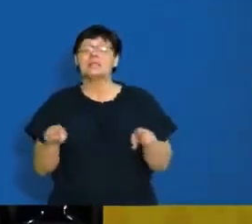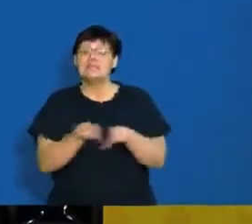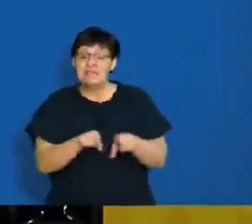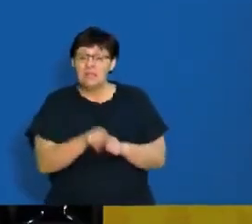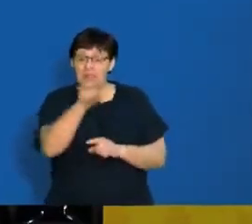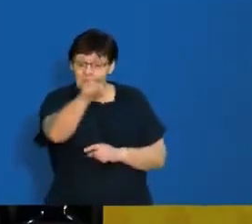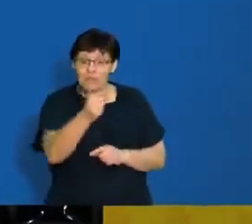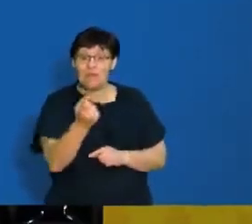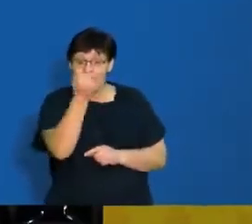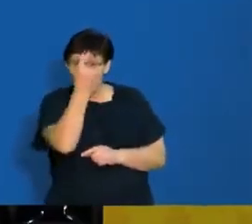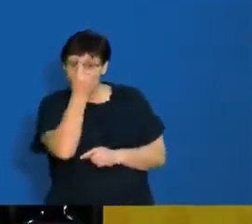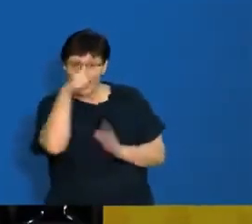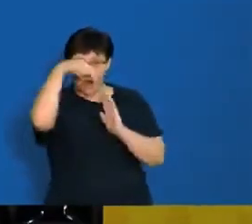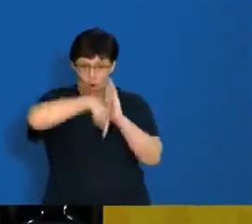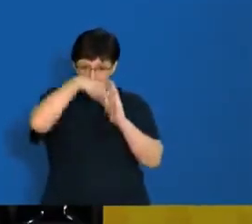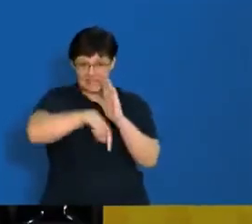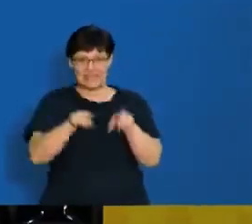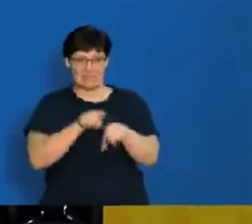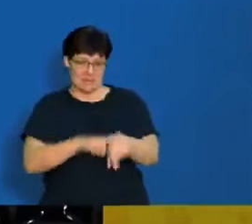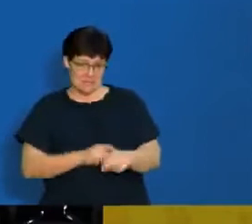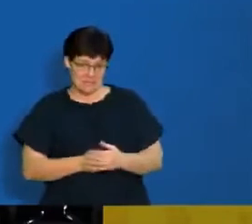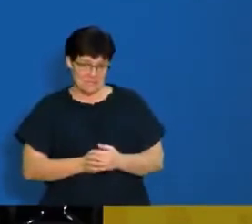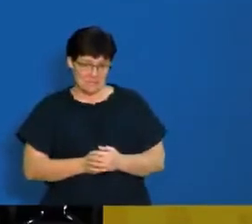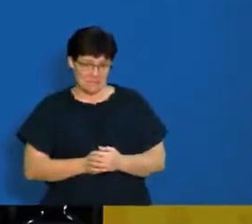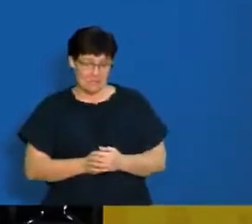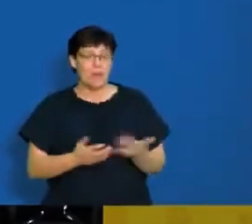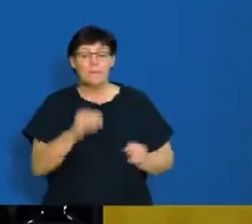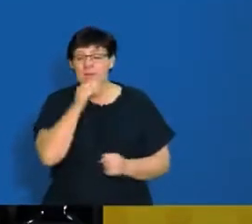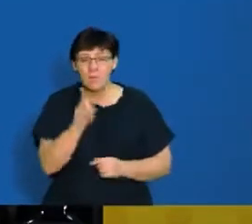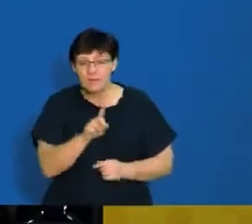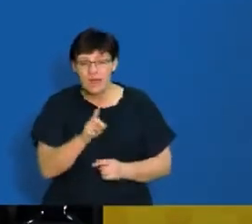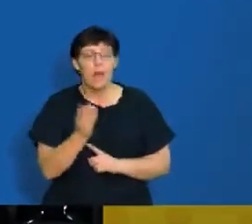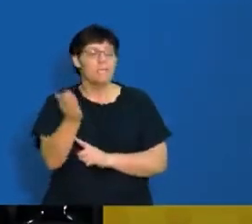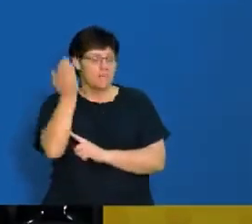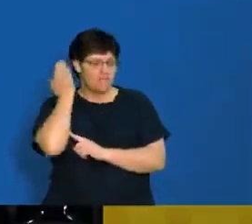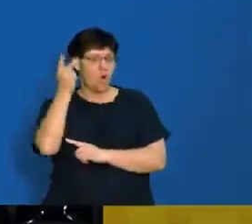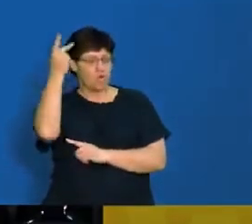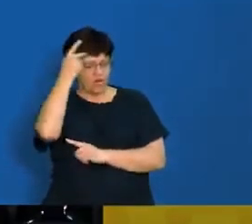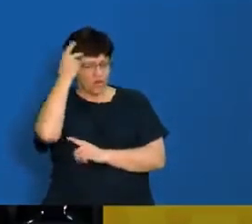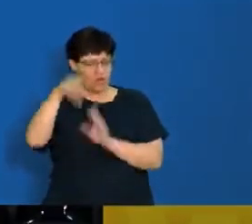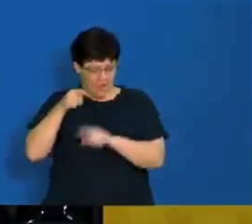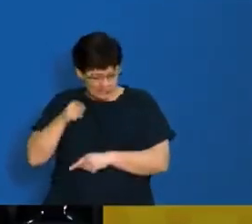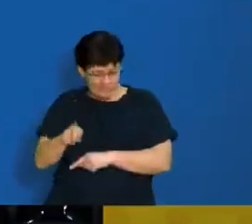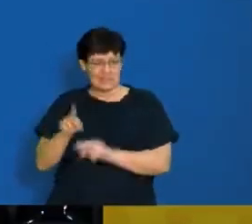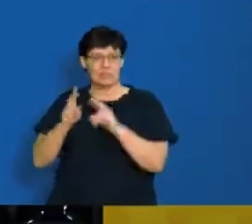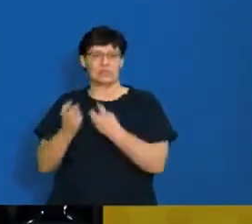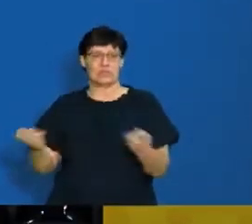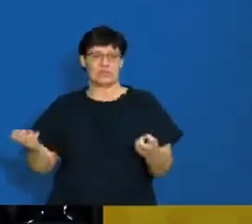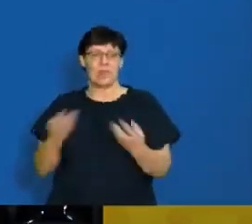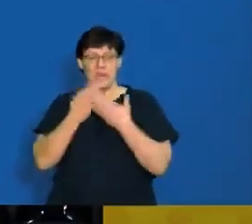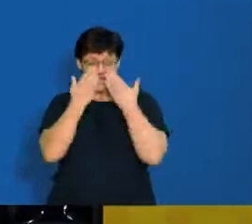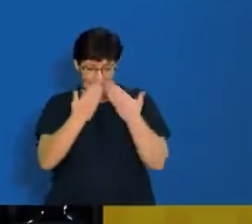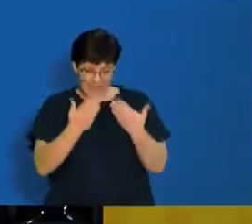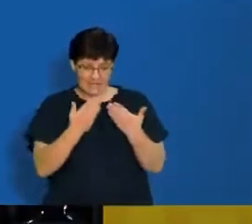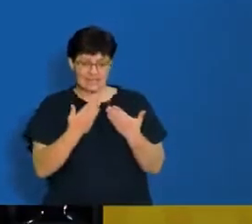to understand them in context. That means you have to have prior knowledge. You have to have studied for your